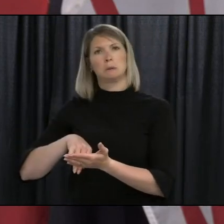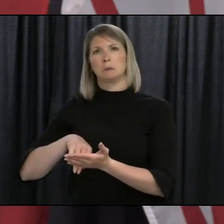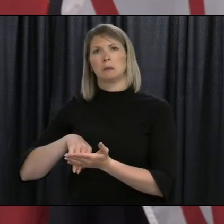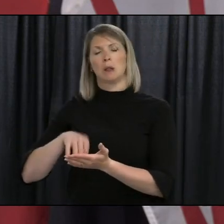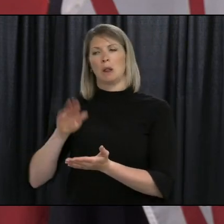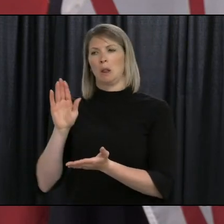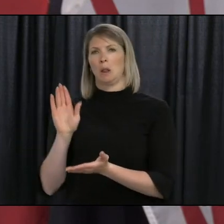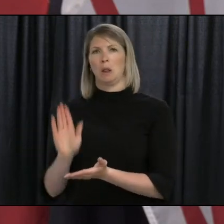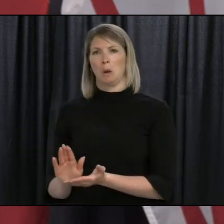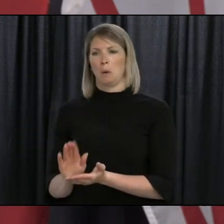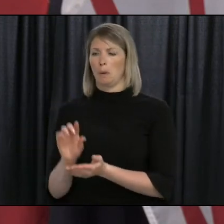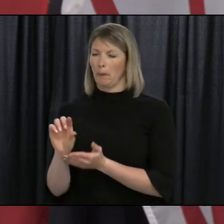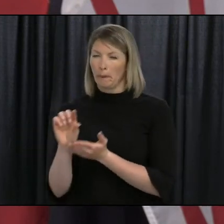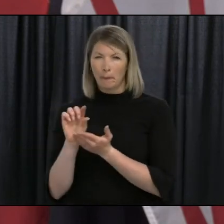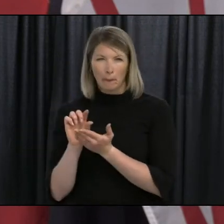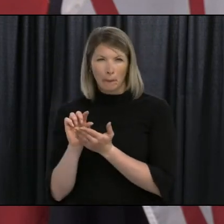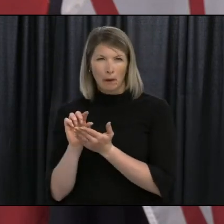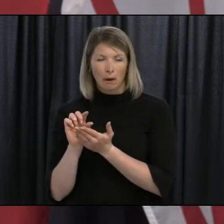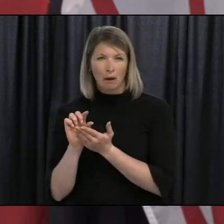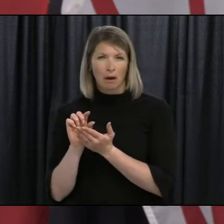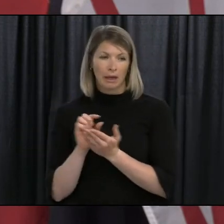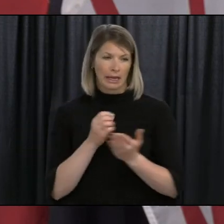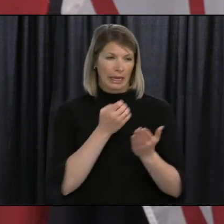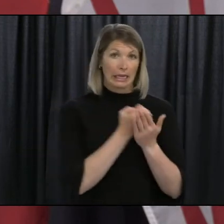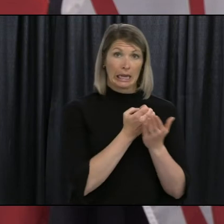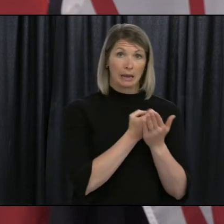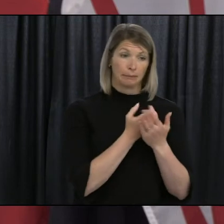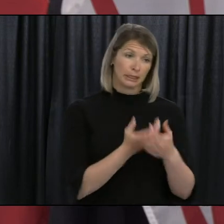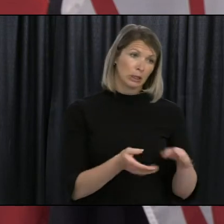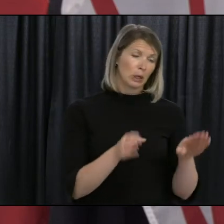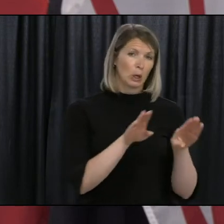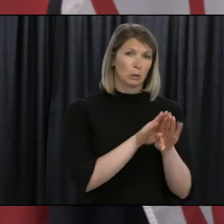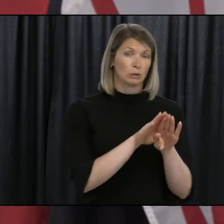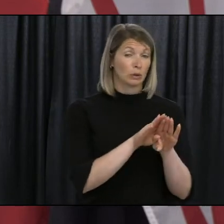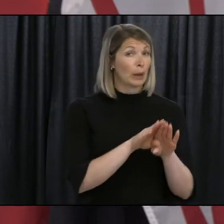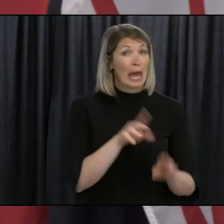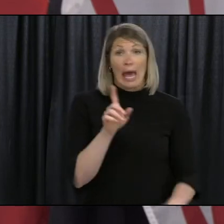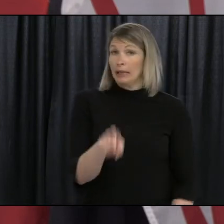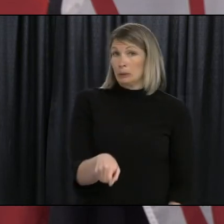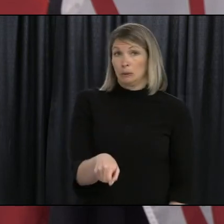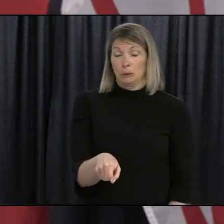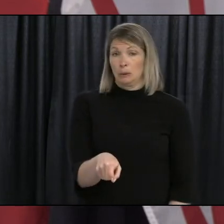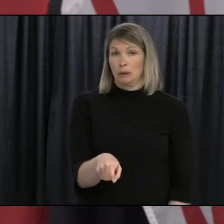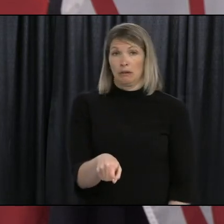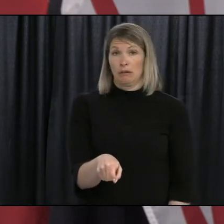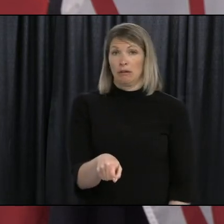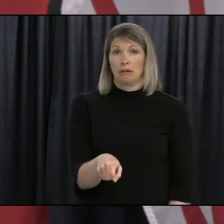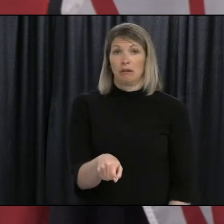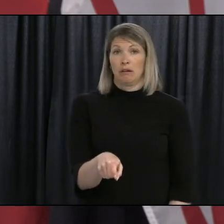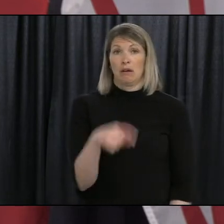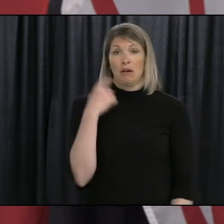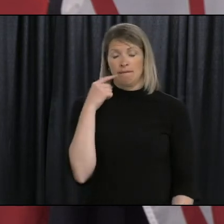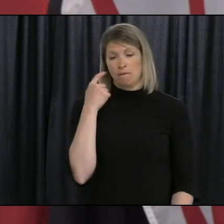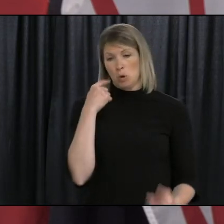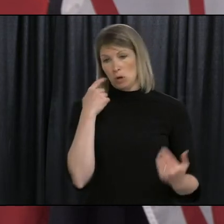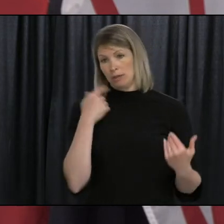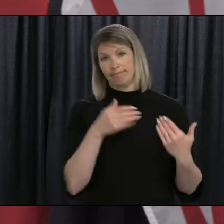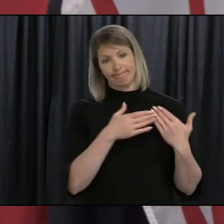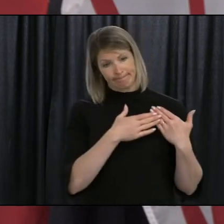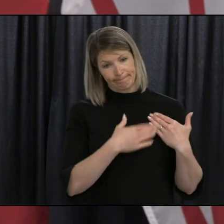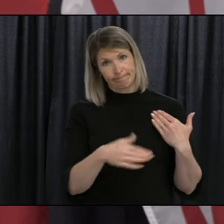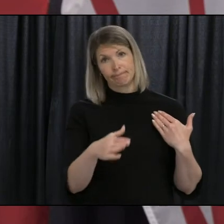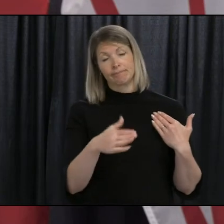down. I think we did what we had to do to get through this, and we'll continue to